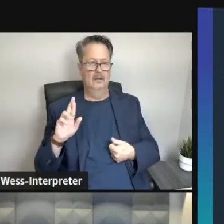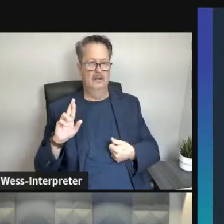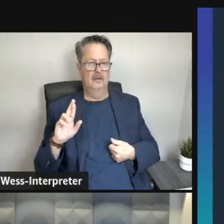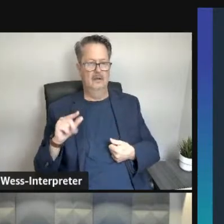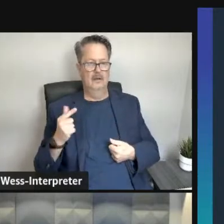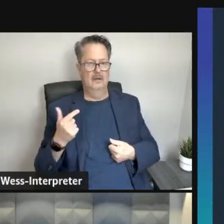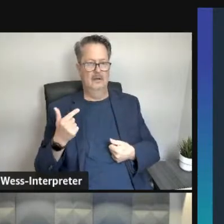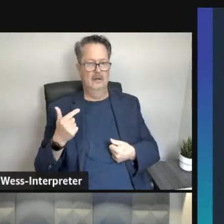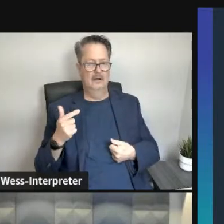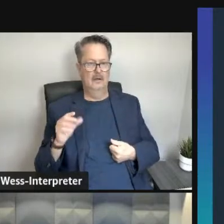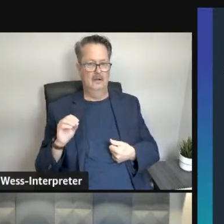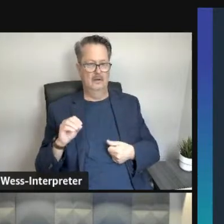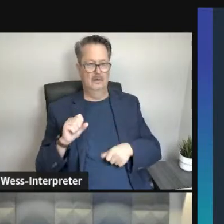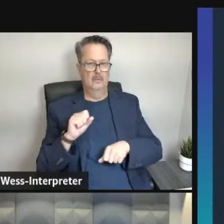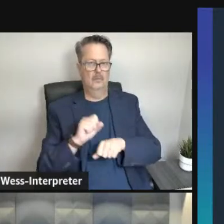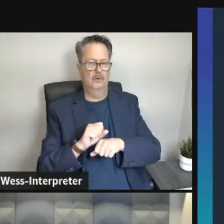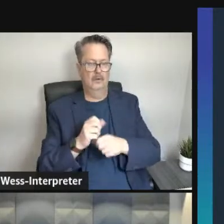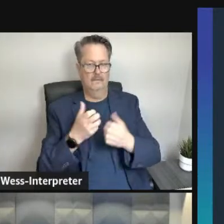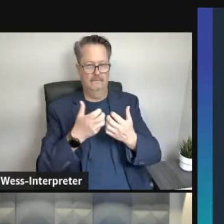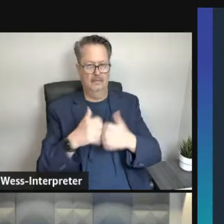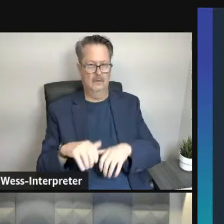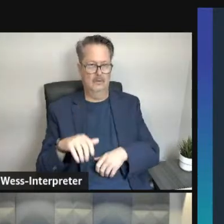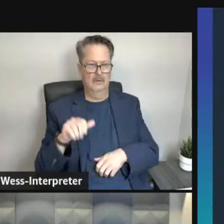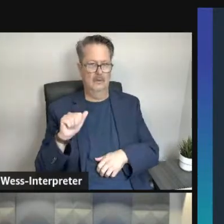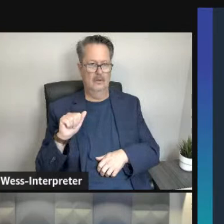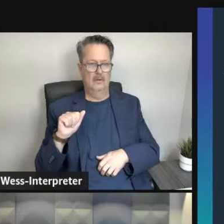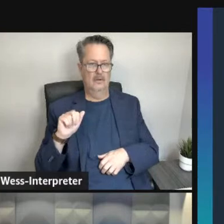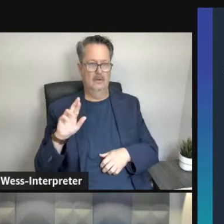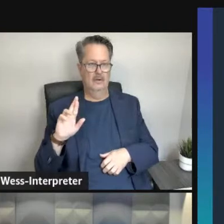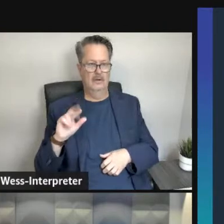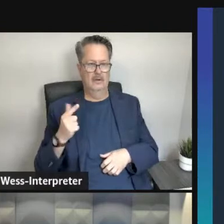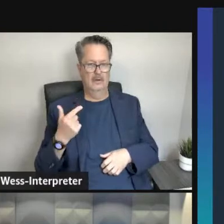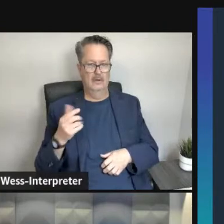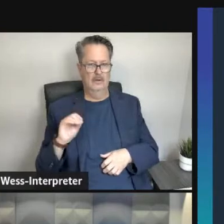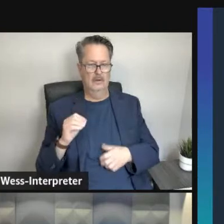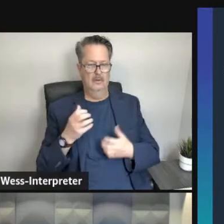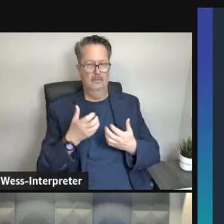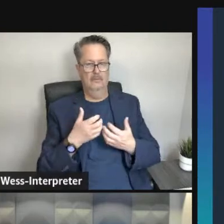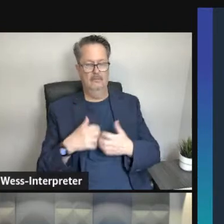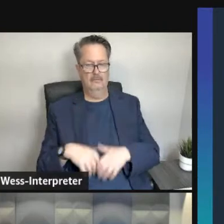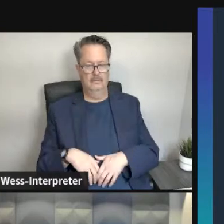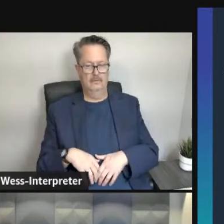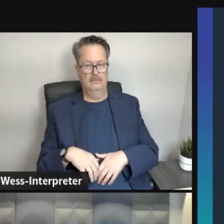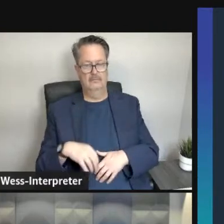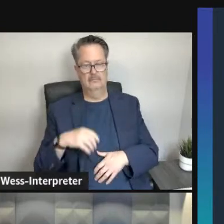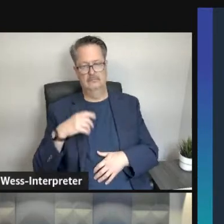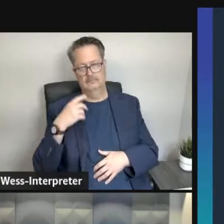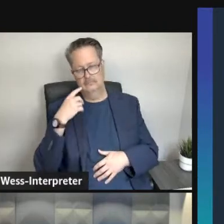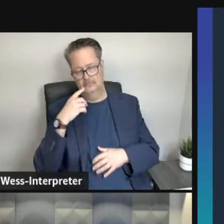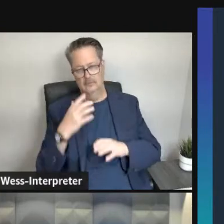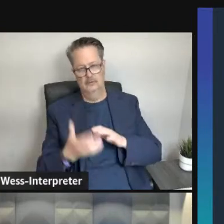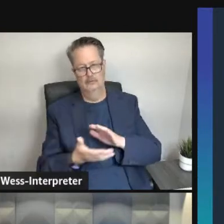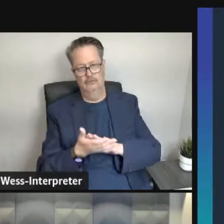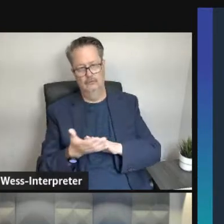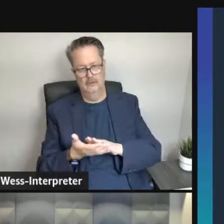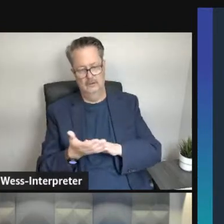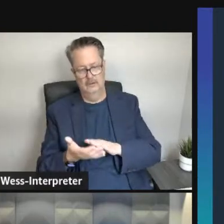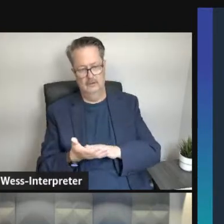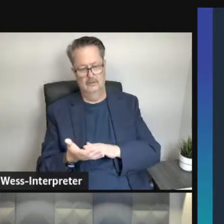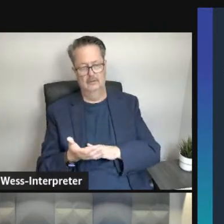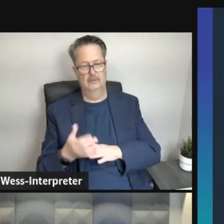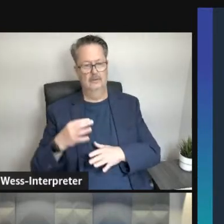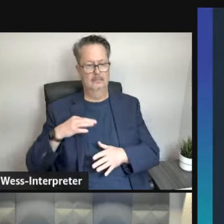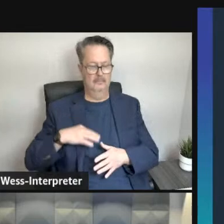scheduler. Argo Workflow is built to run natively on Kubernetes and can leverage all the benefits of